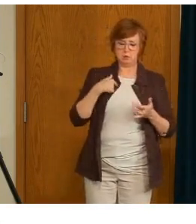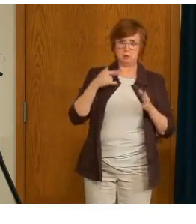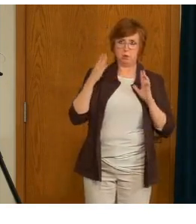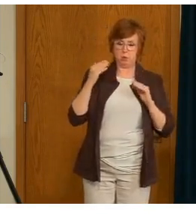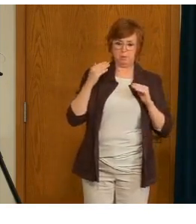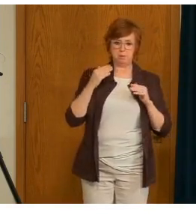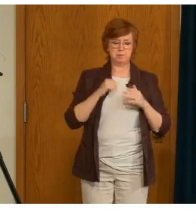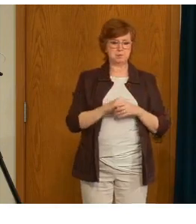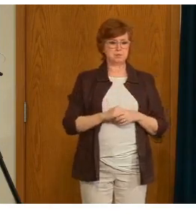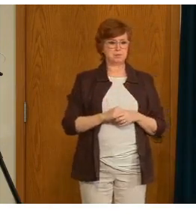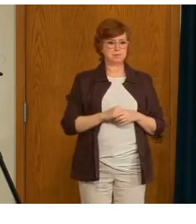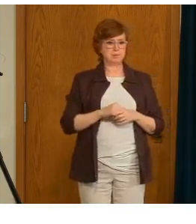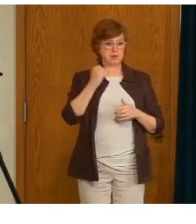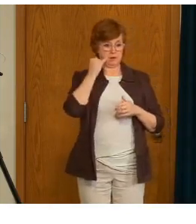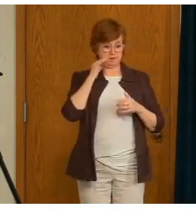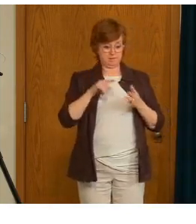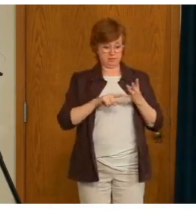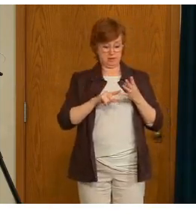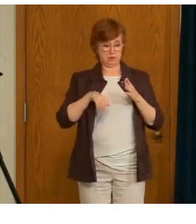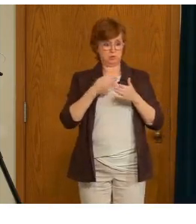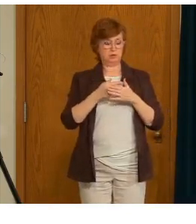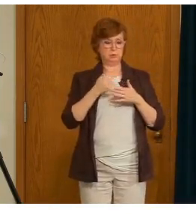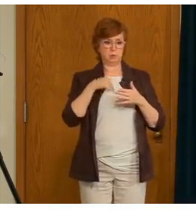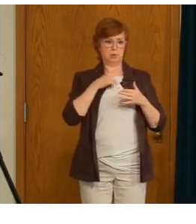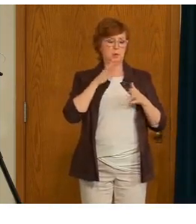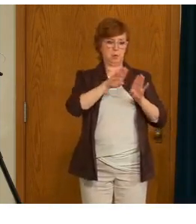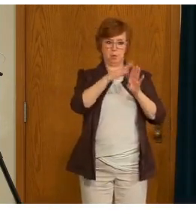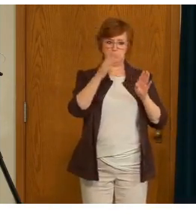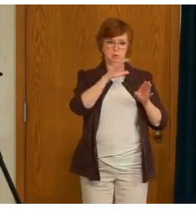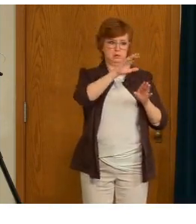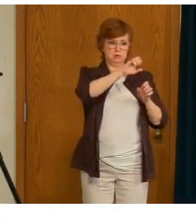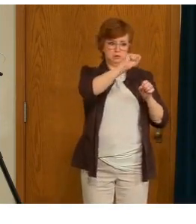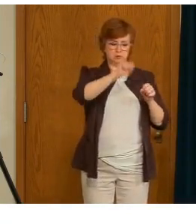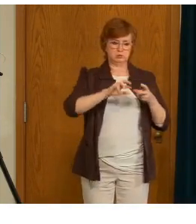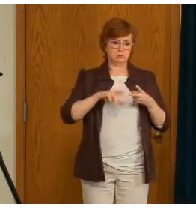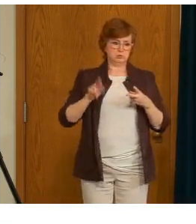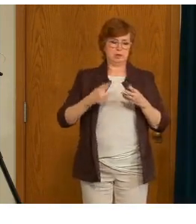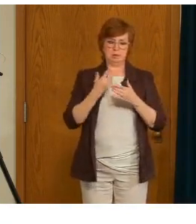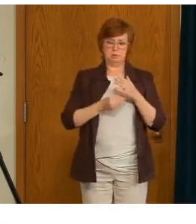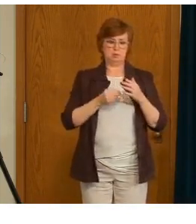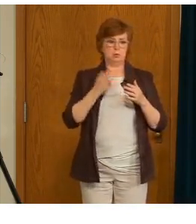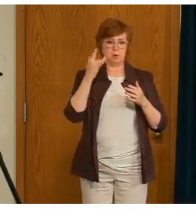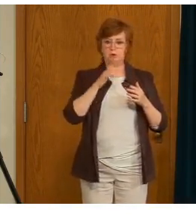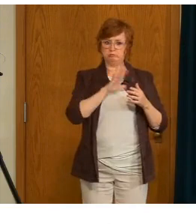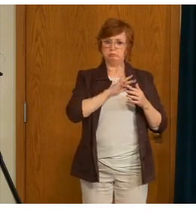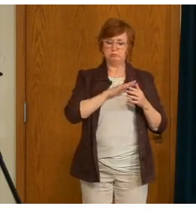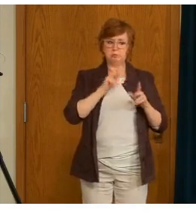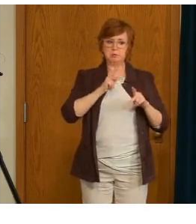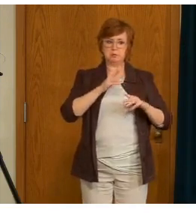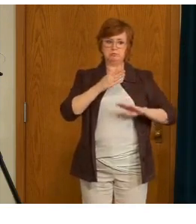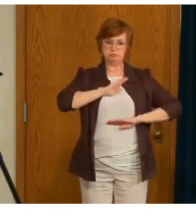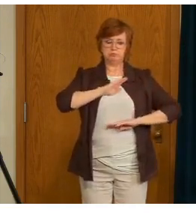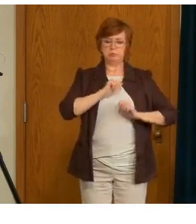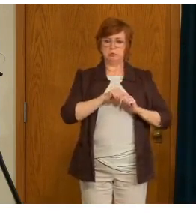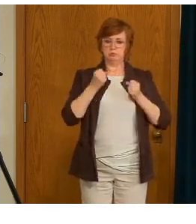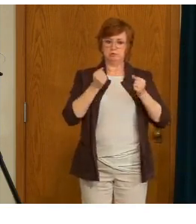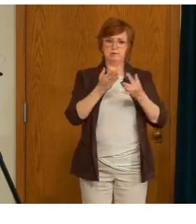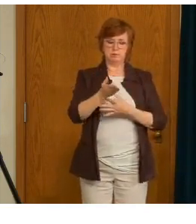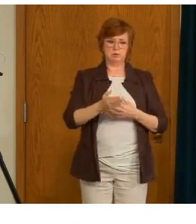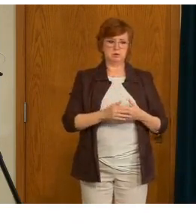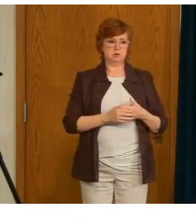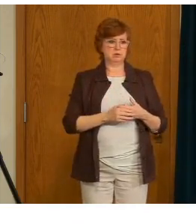that comes in, we will certainly open up both Saskatoon and Regina immediately, because we get great response from the communities